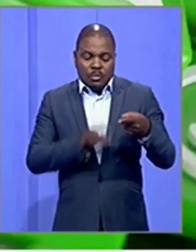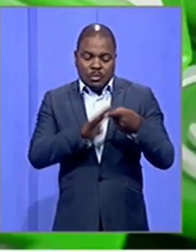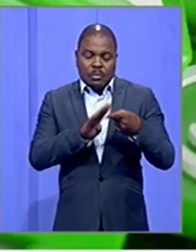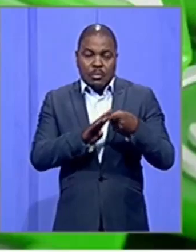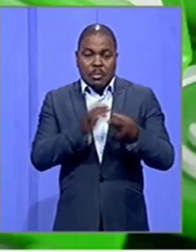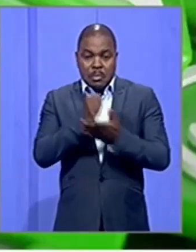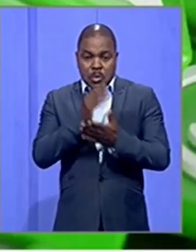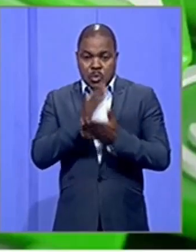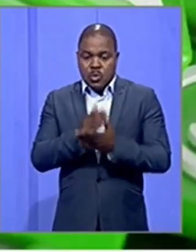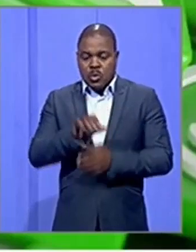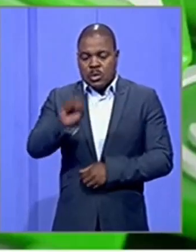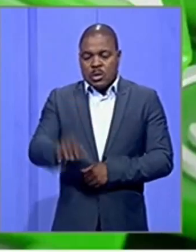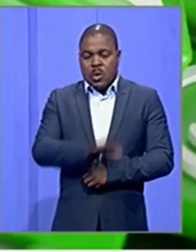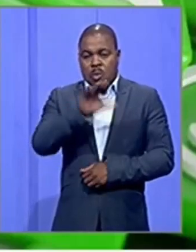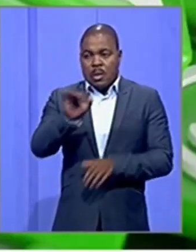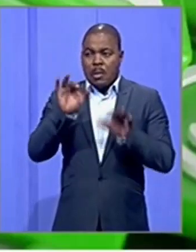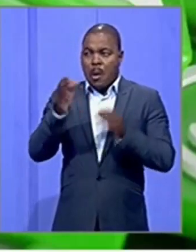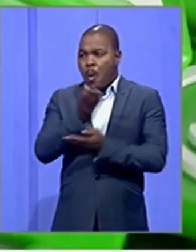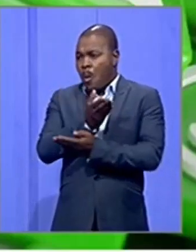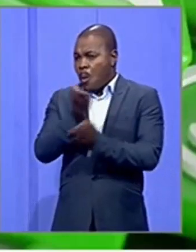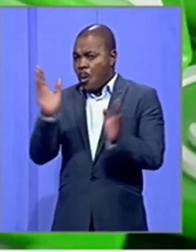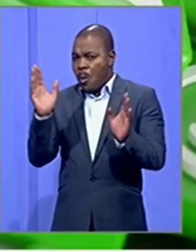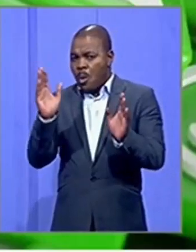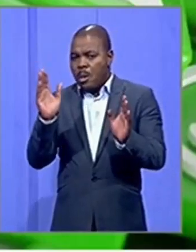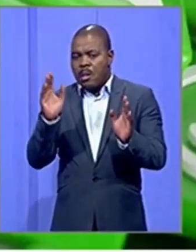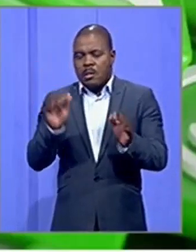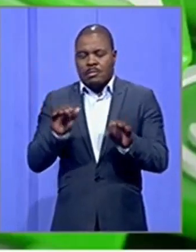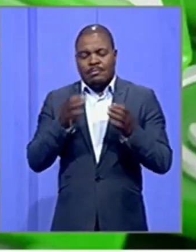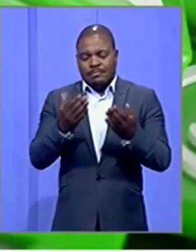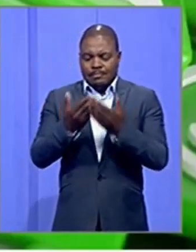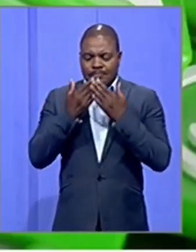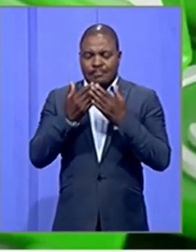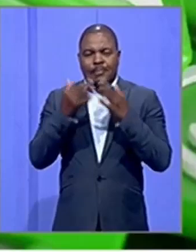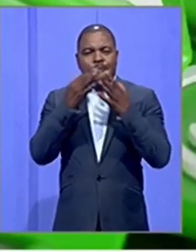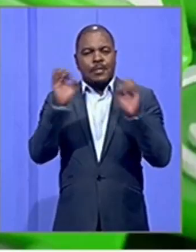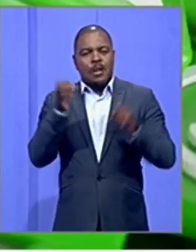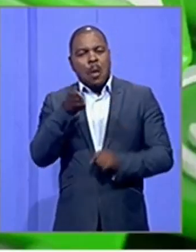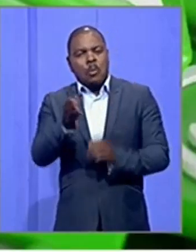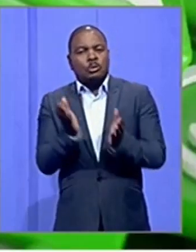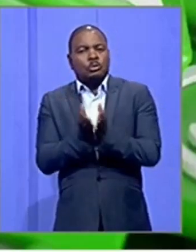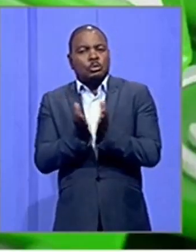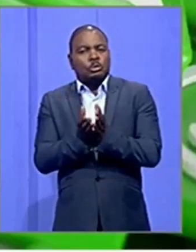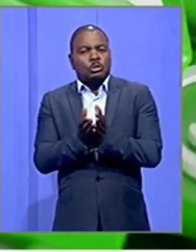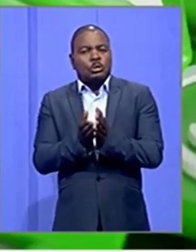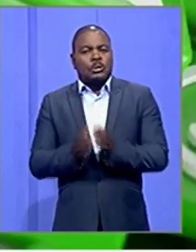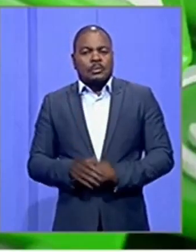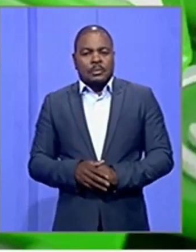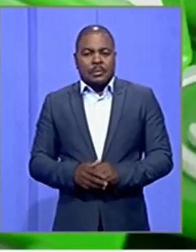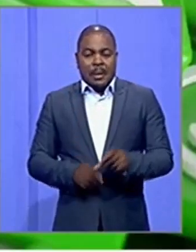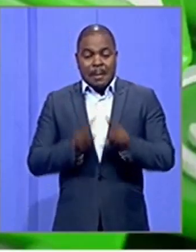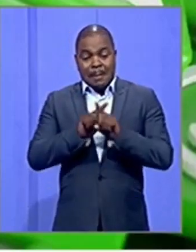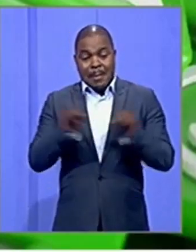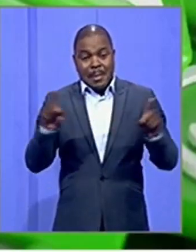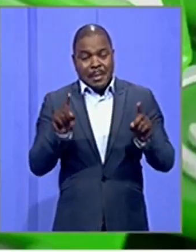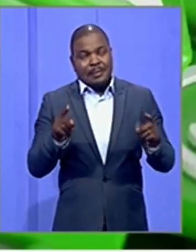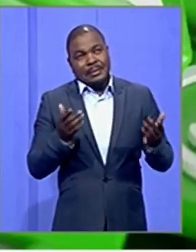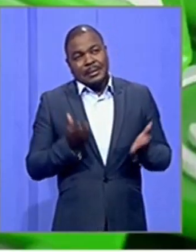le mang ka mo Afrika Borwa o abelwa thuto ya mahala ka dikolong empa ge e le ditirelo